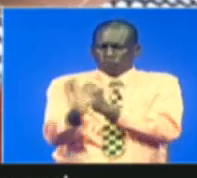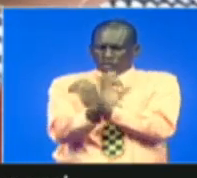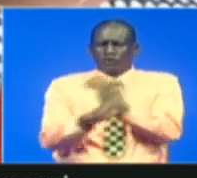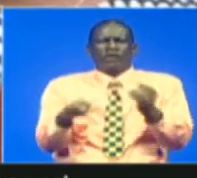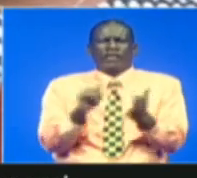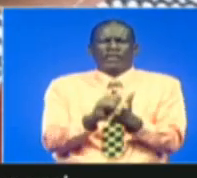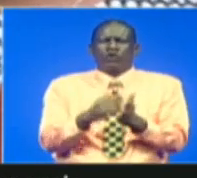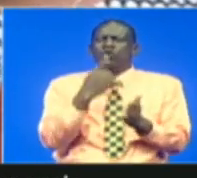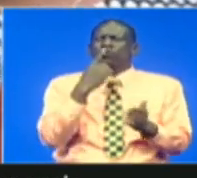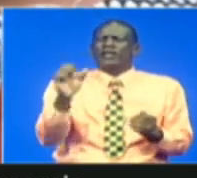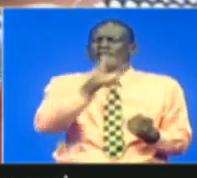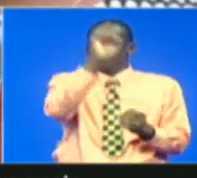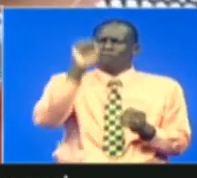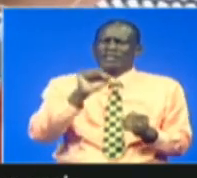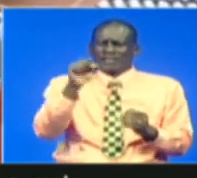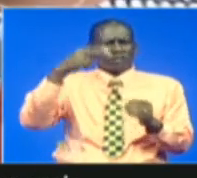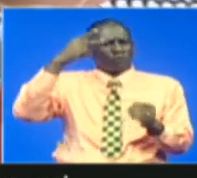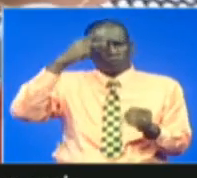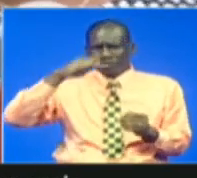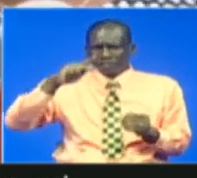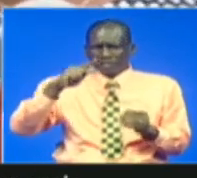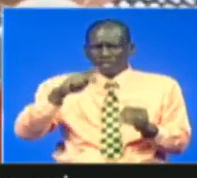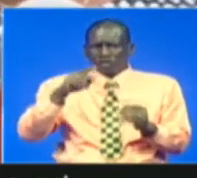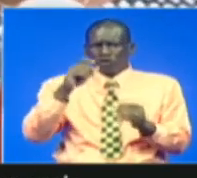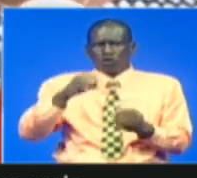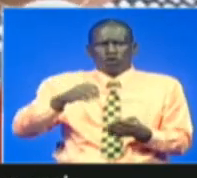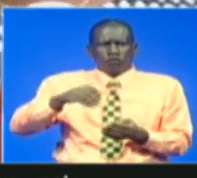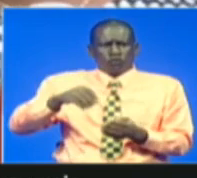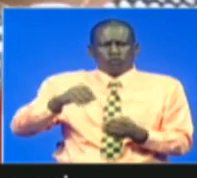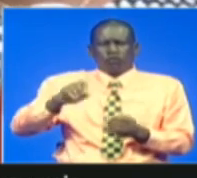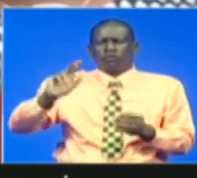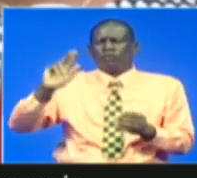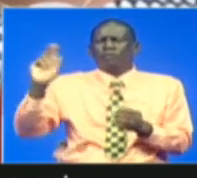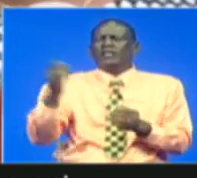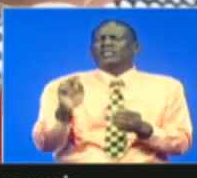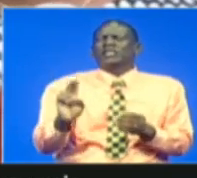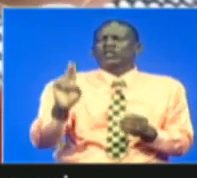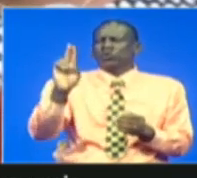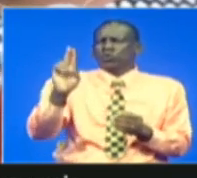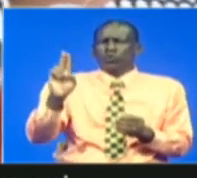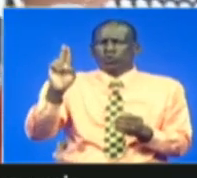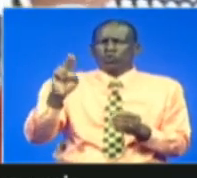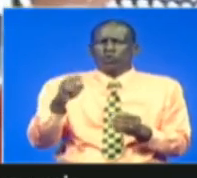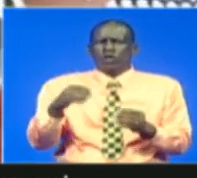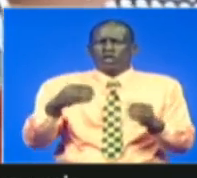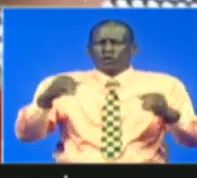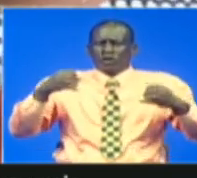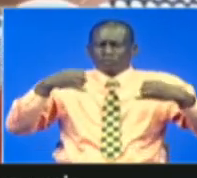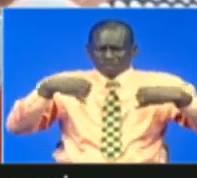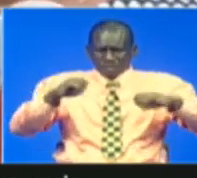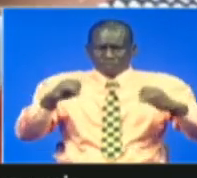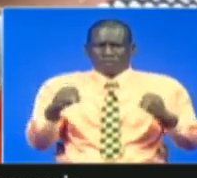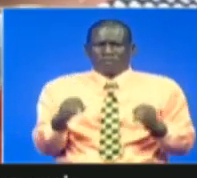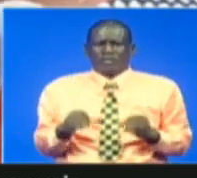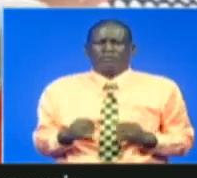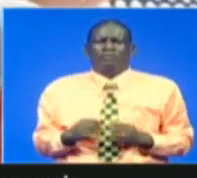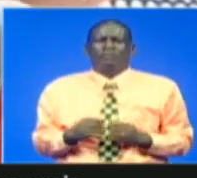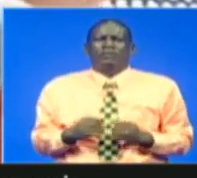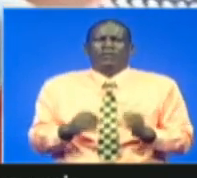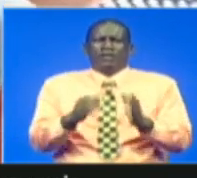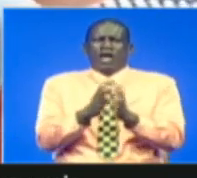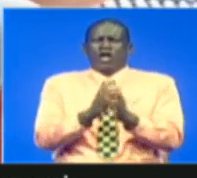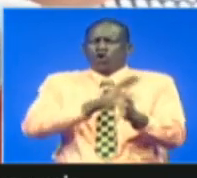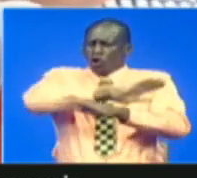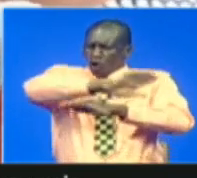the 100% policy of His Excellency President Uhuru Kenyatta has been fully adhered to, and that